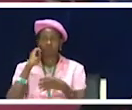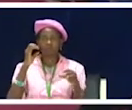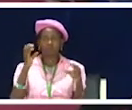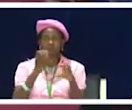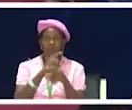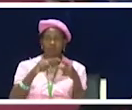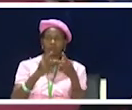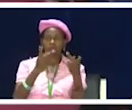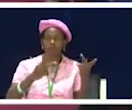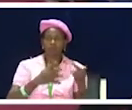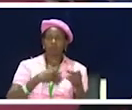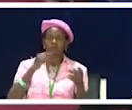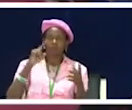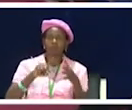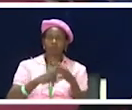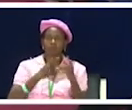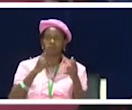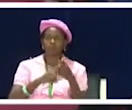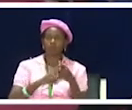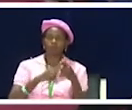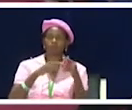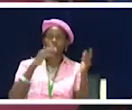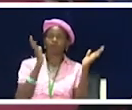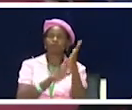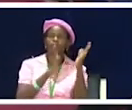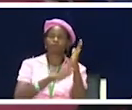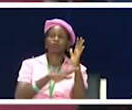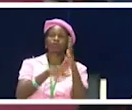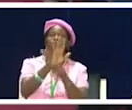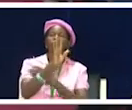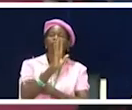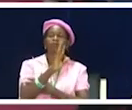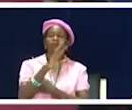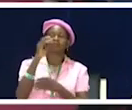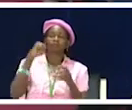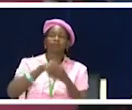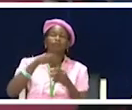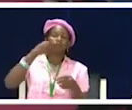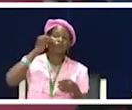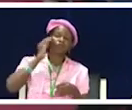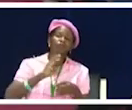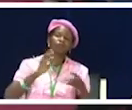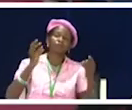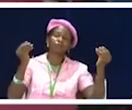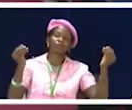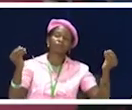place where he began to eulogize God in Yoruba language.